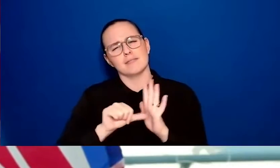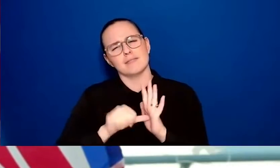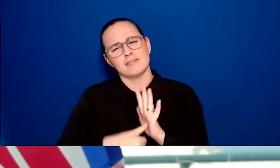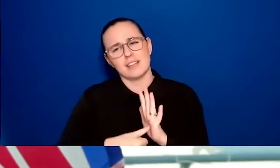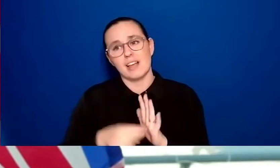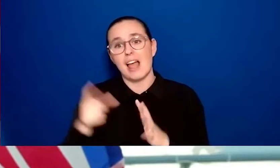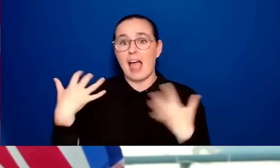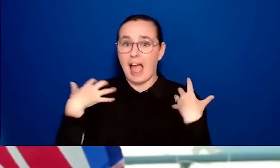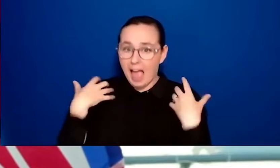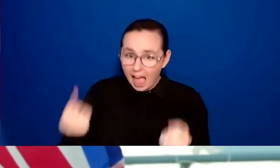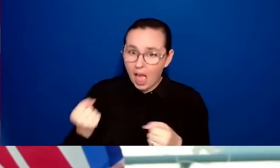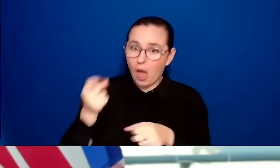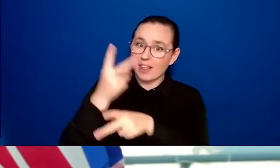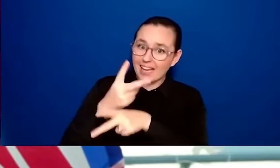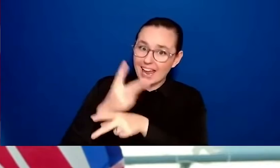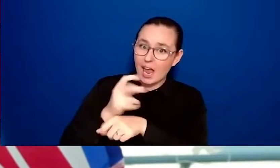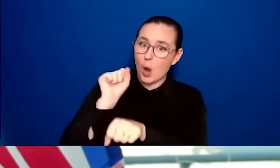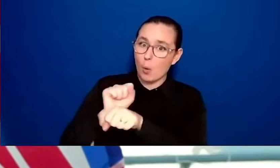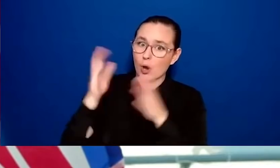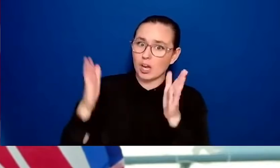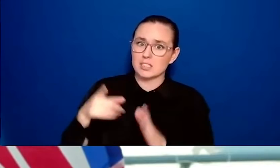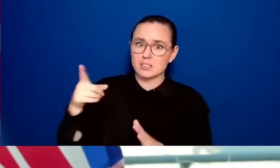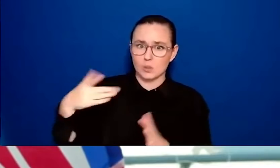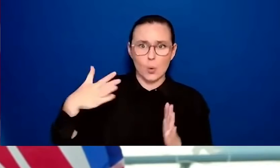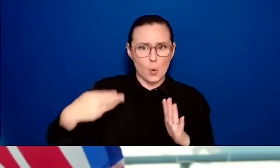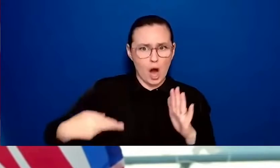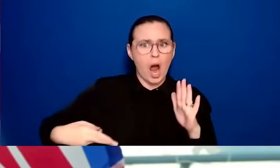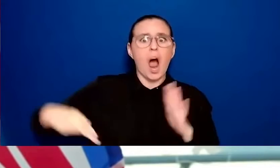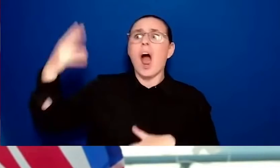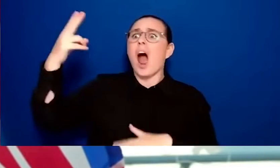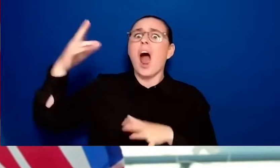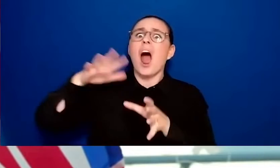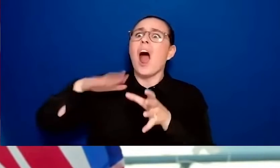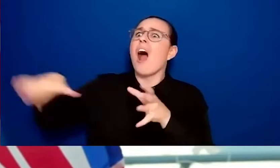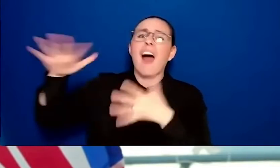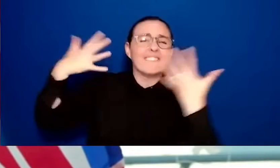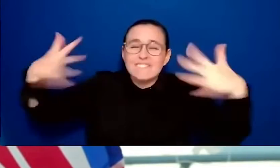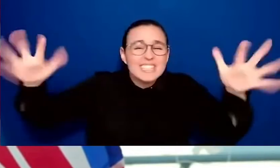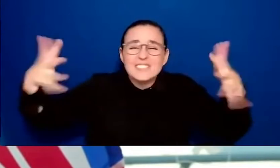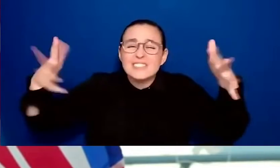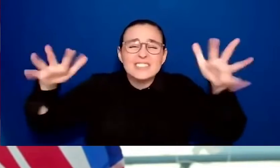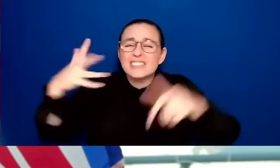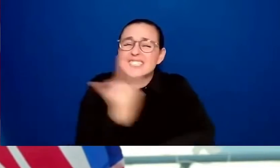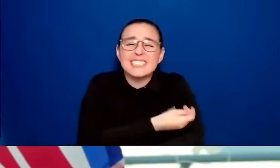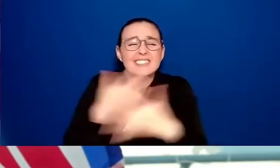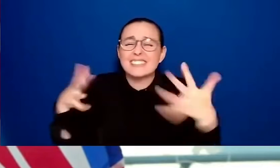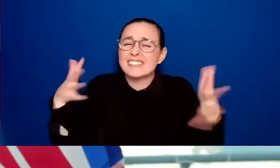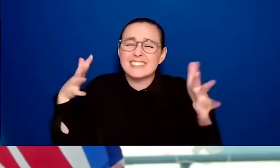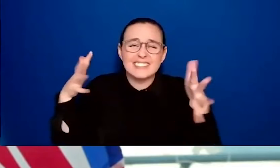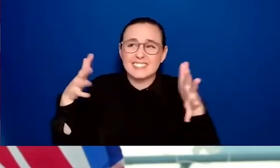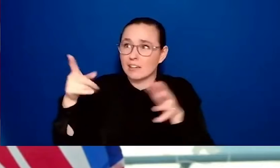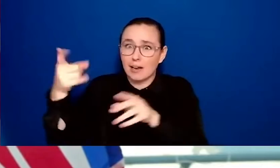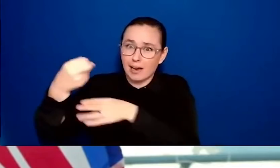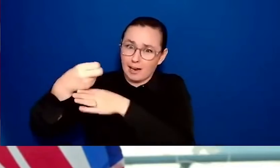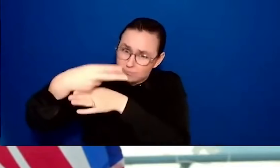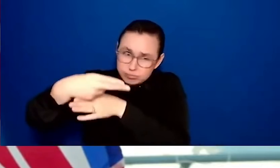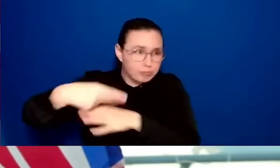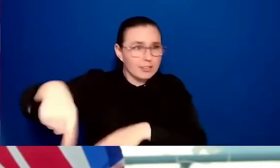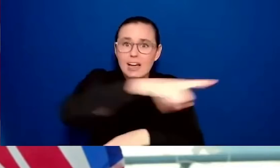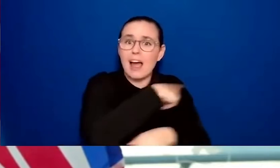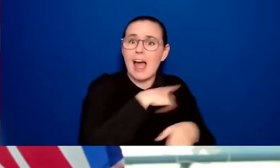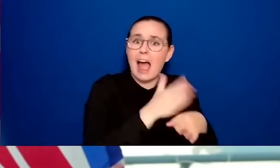higher than the provincial average. When we're talking about nurses, or physicians, or care aides, the different union